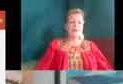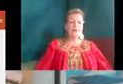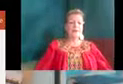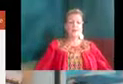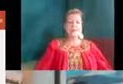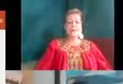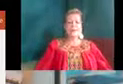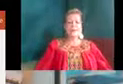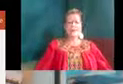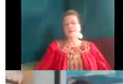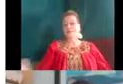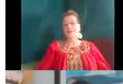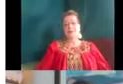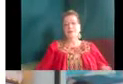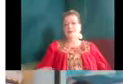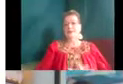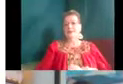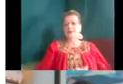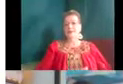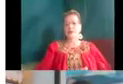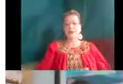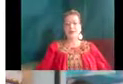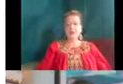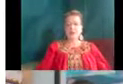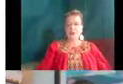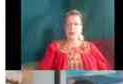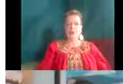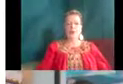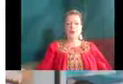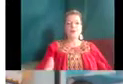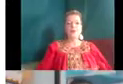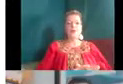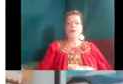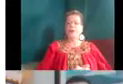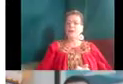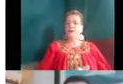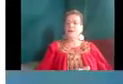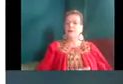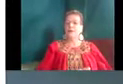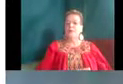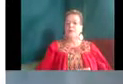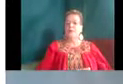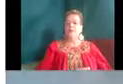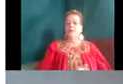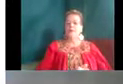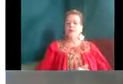different than it did even in January so if you call for help right now